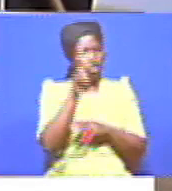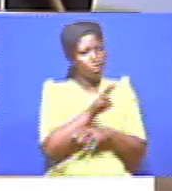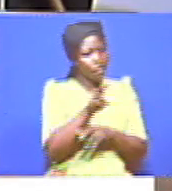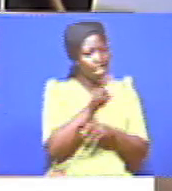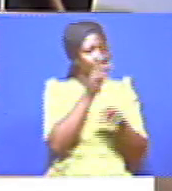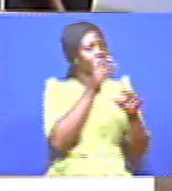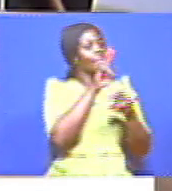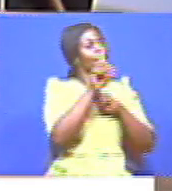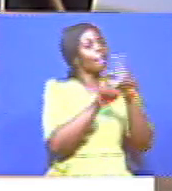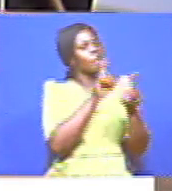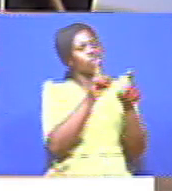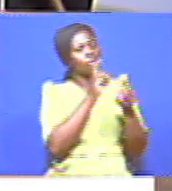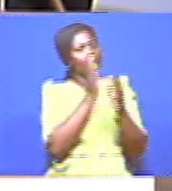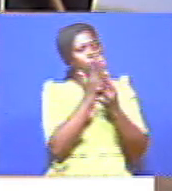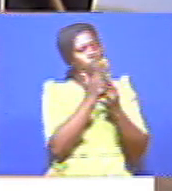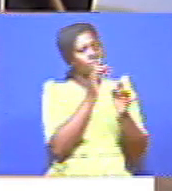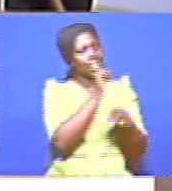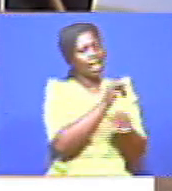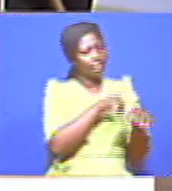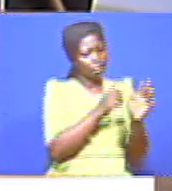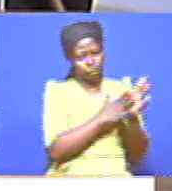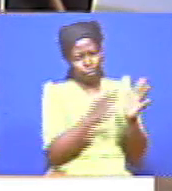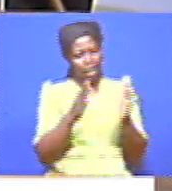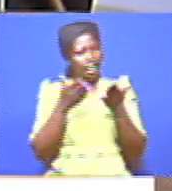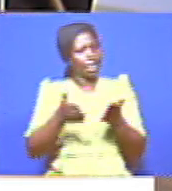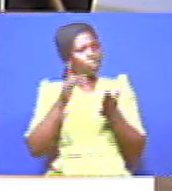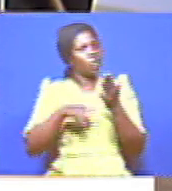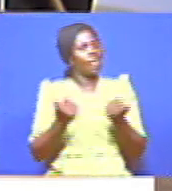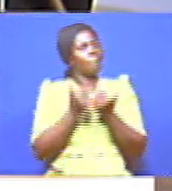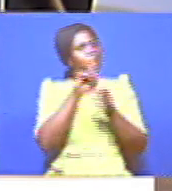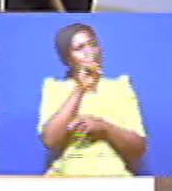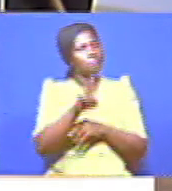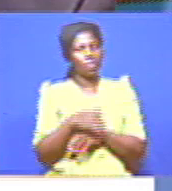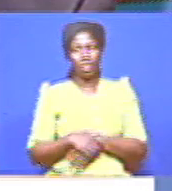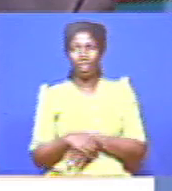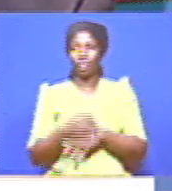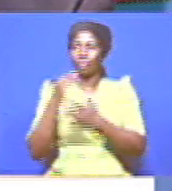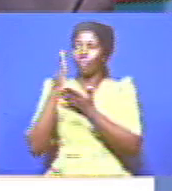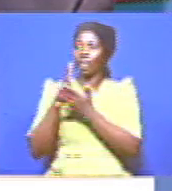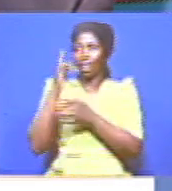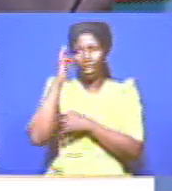examination. Absolutely. In between then and now, what happened? I think we have really, of course,